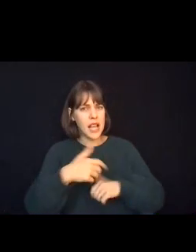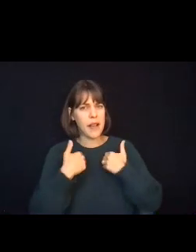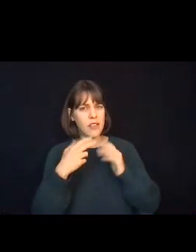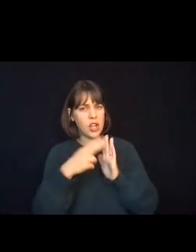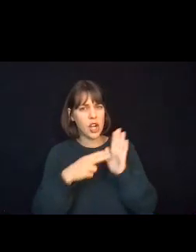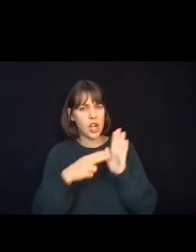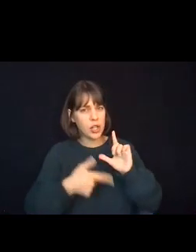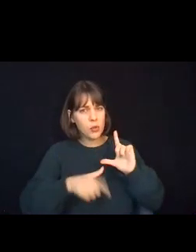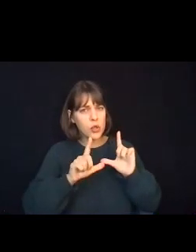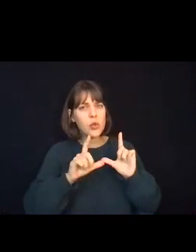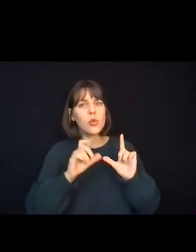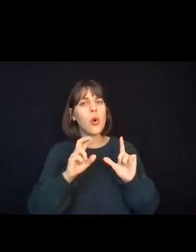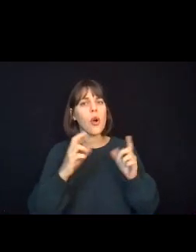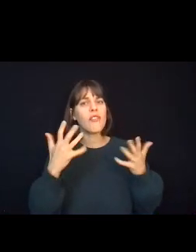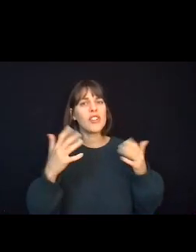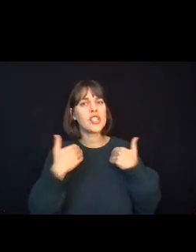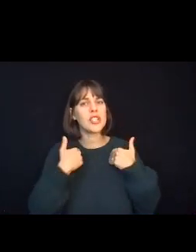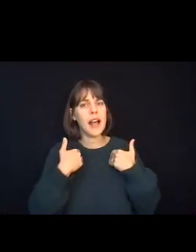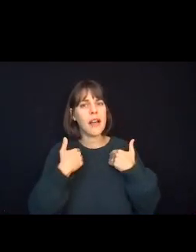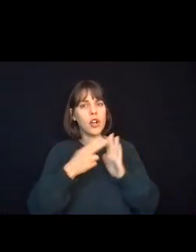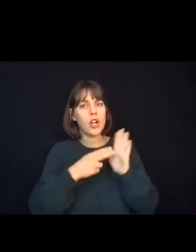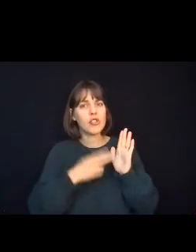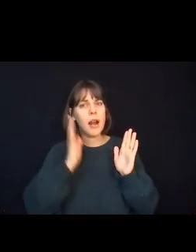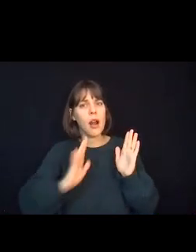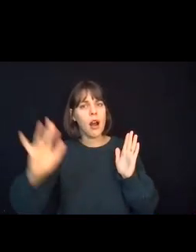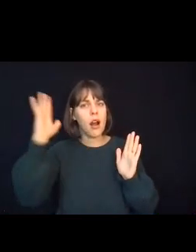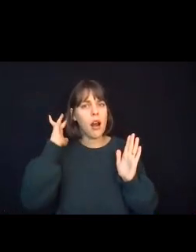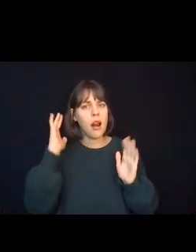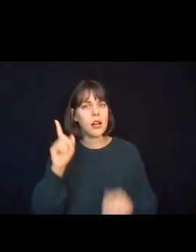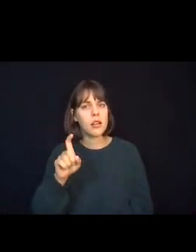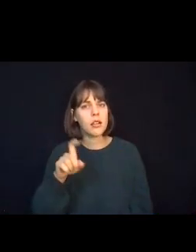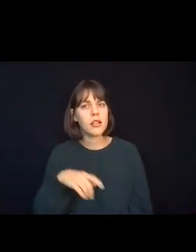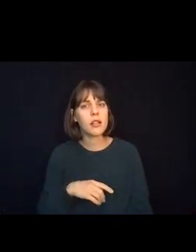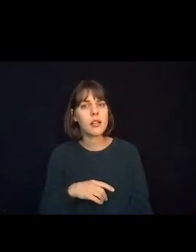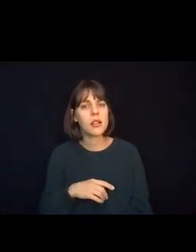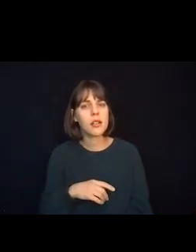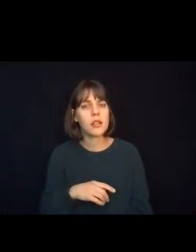this contract be renewed, or have they had this contract in the past renewed?